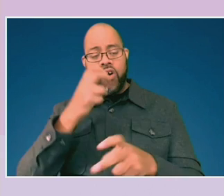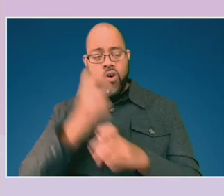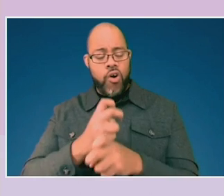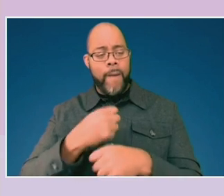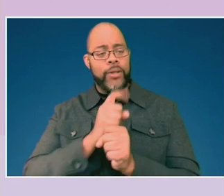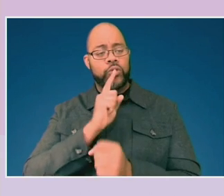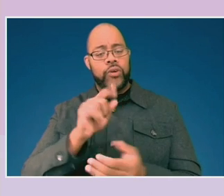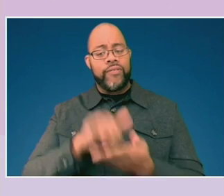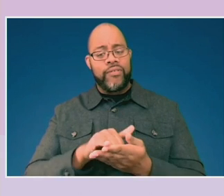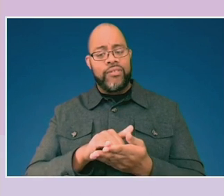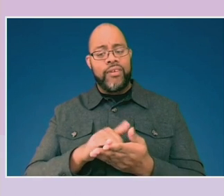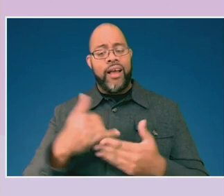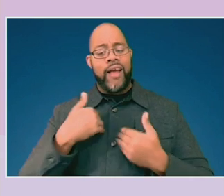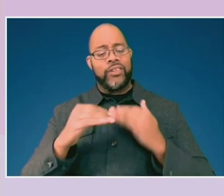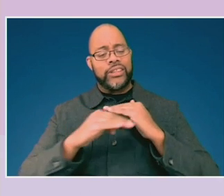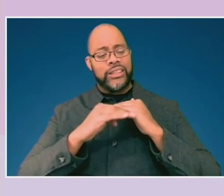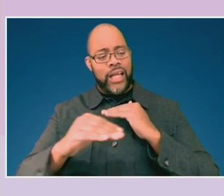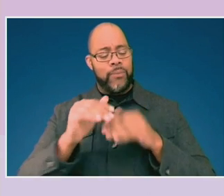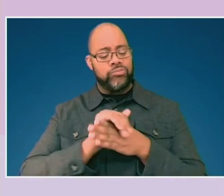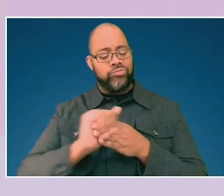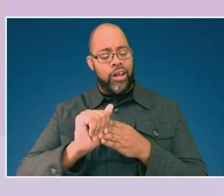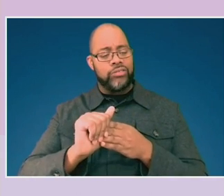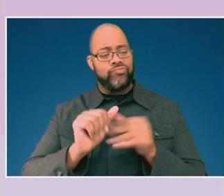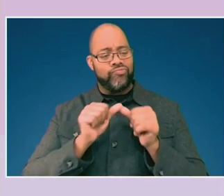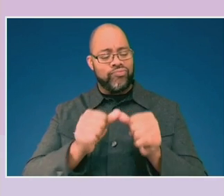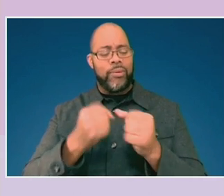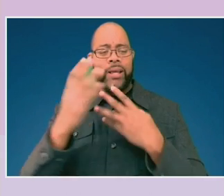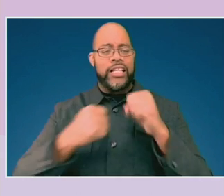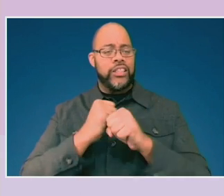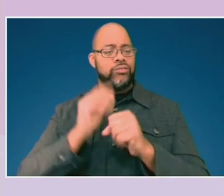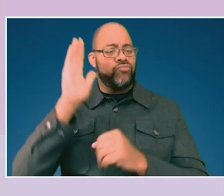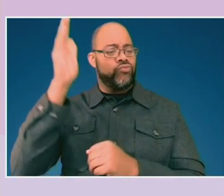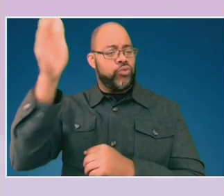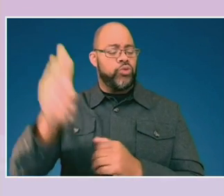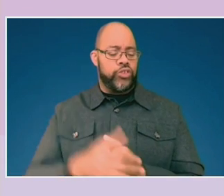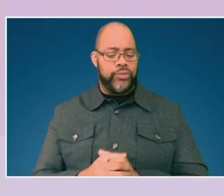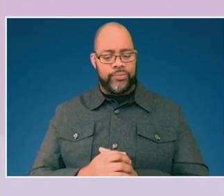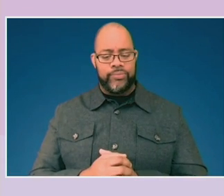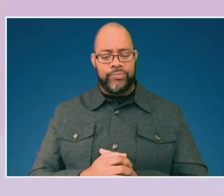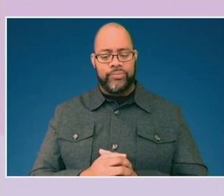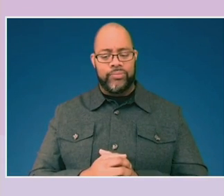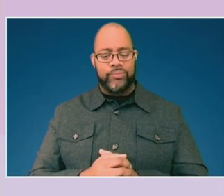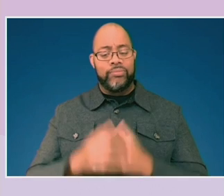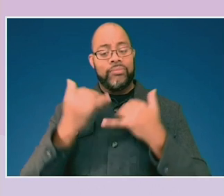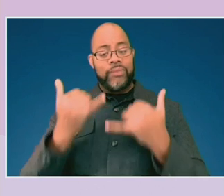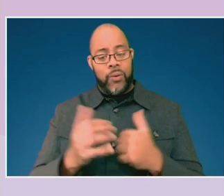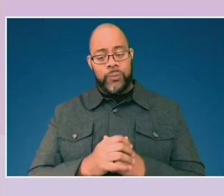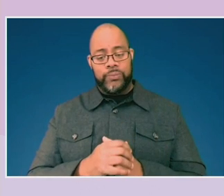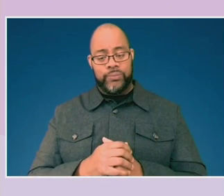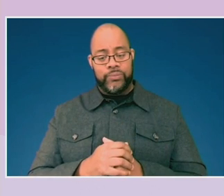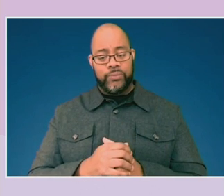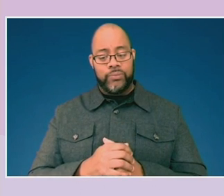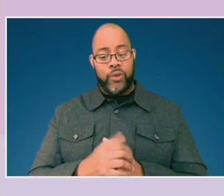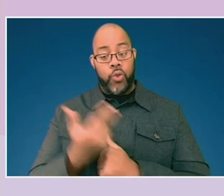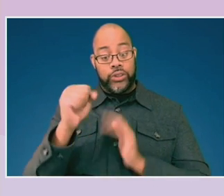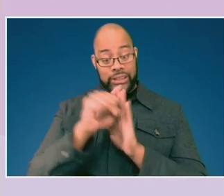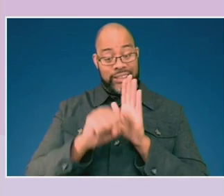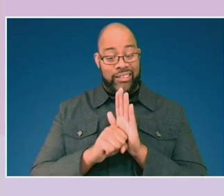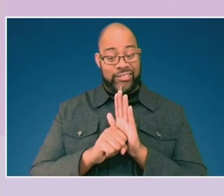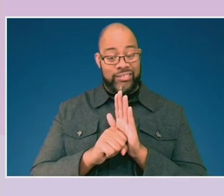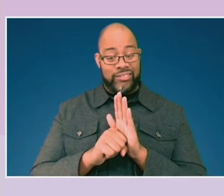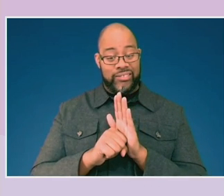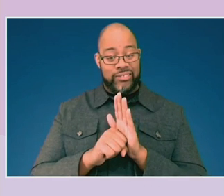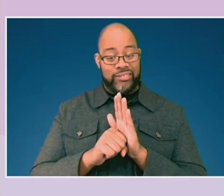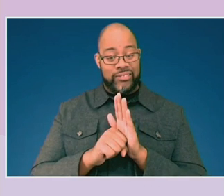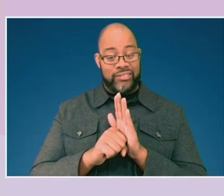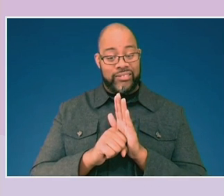that there are sustainable dollars for years to come. Right now, 13 states have